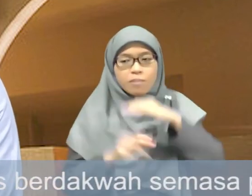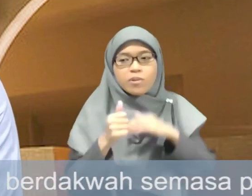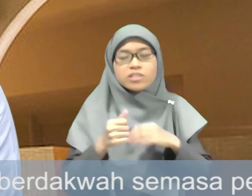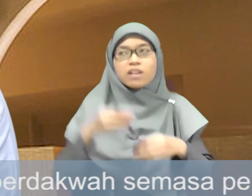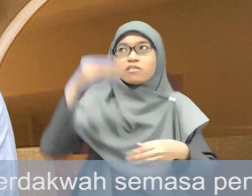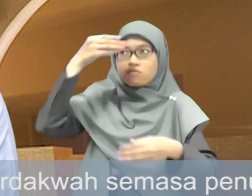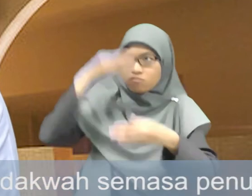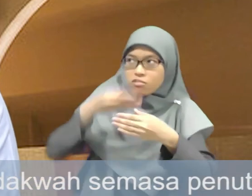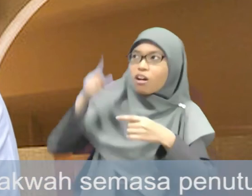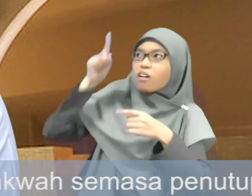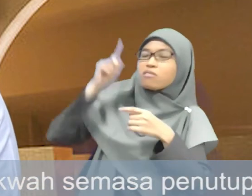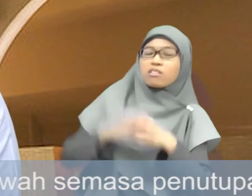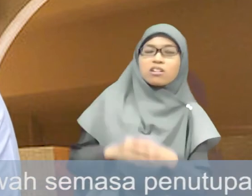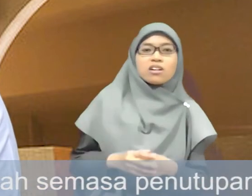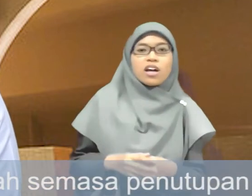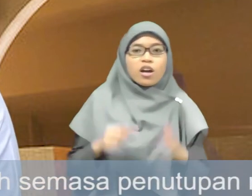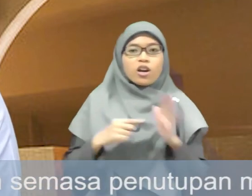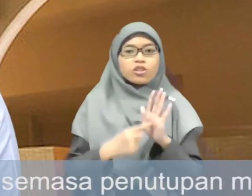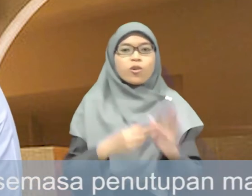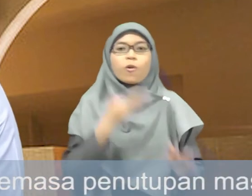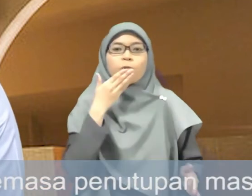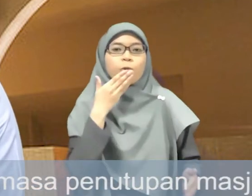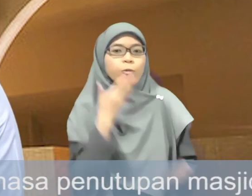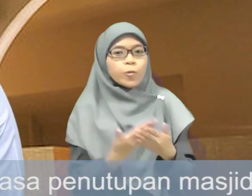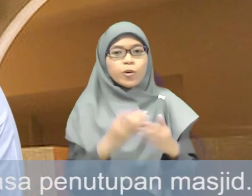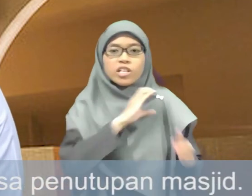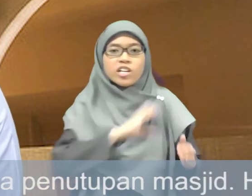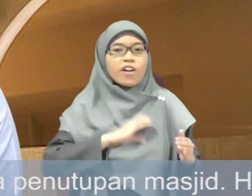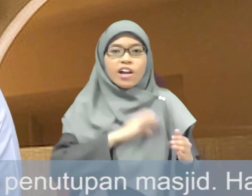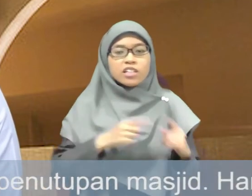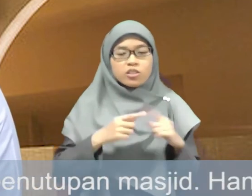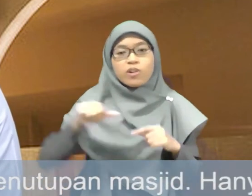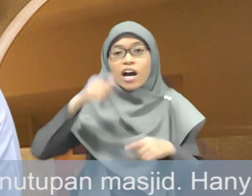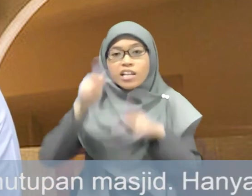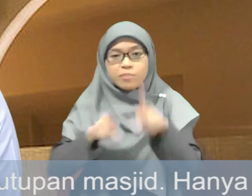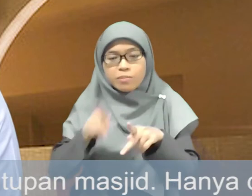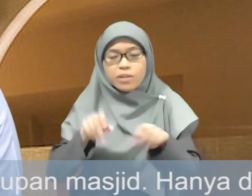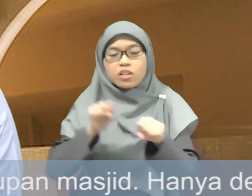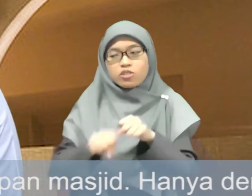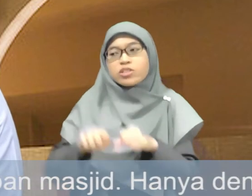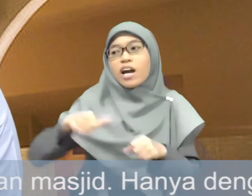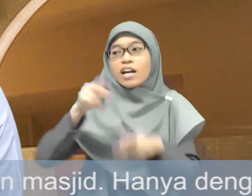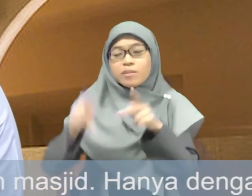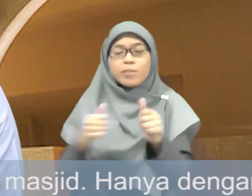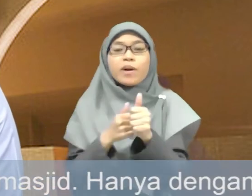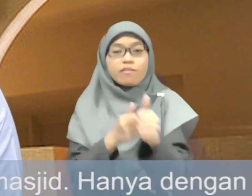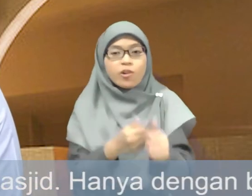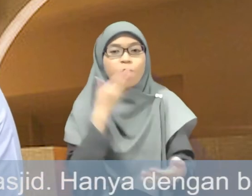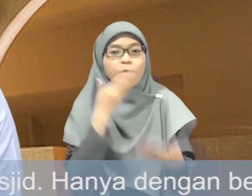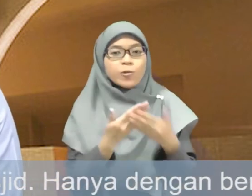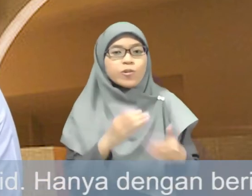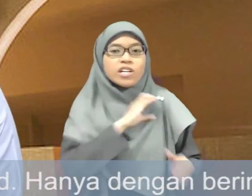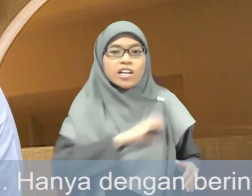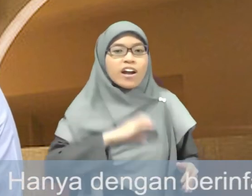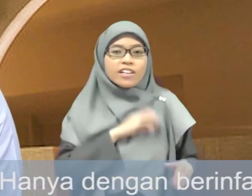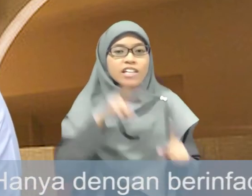in attaining His blessings based on our actions. Always remember, ladies and gentlemen, brothers and sisters, it is not